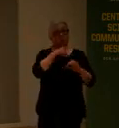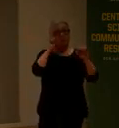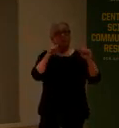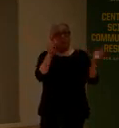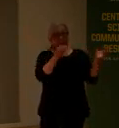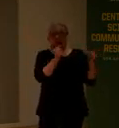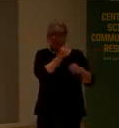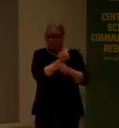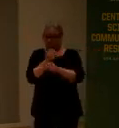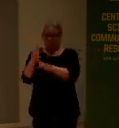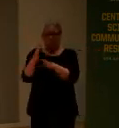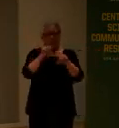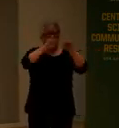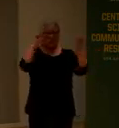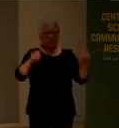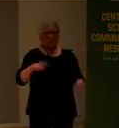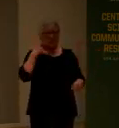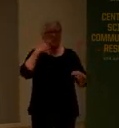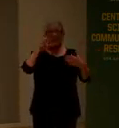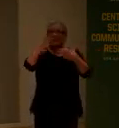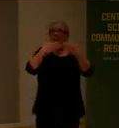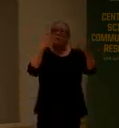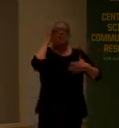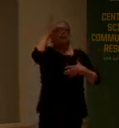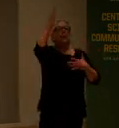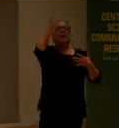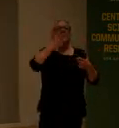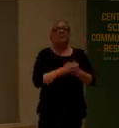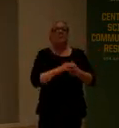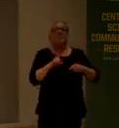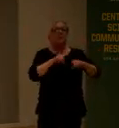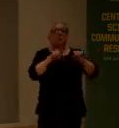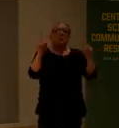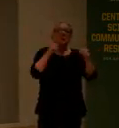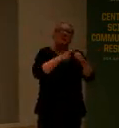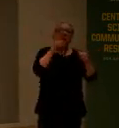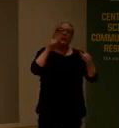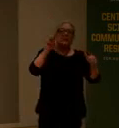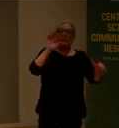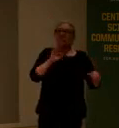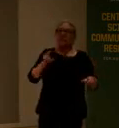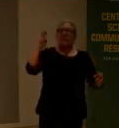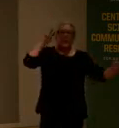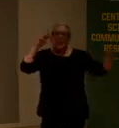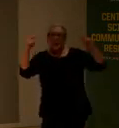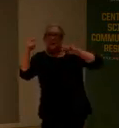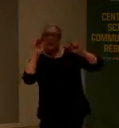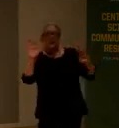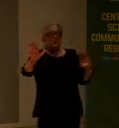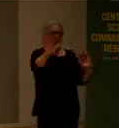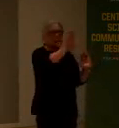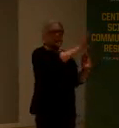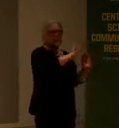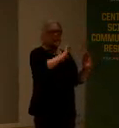for whatever it is that's ahead. But we have to get all those perspectives at the table, make sure we're meeting people where they